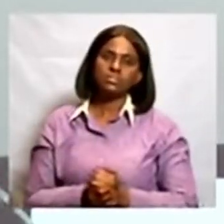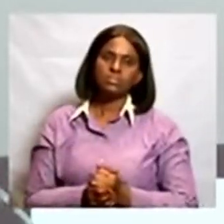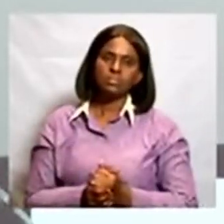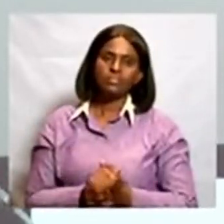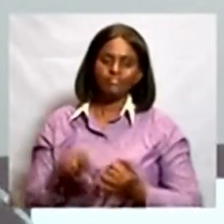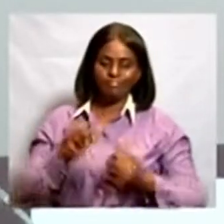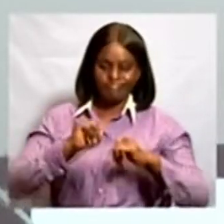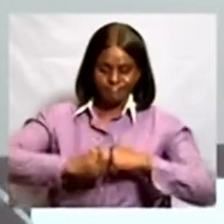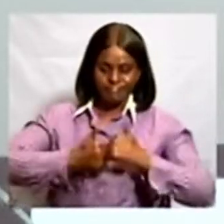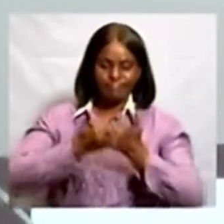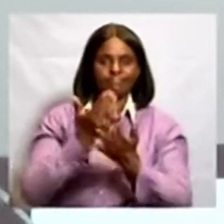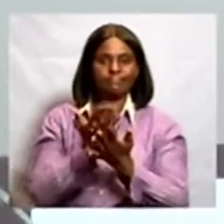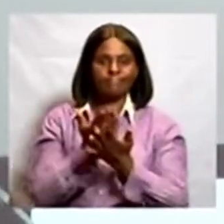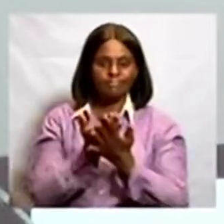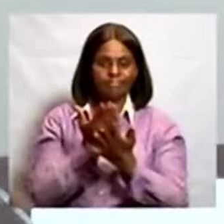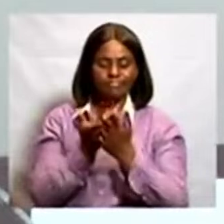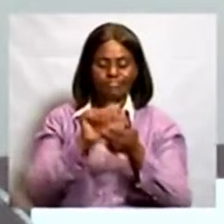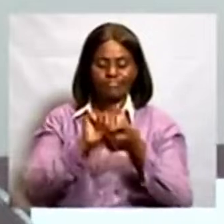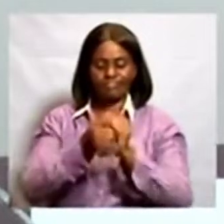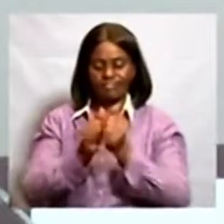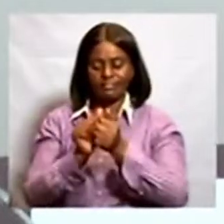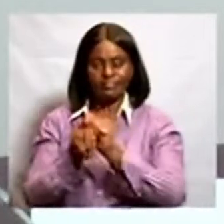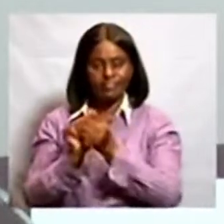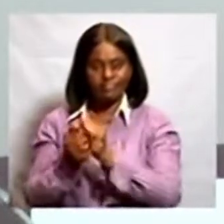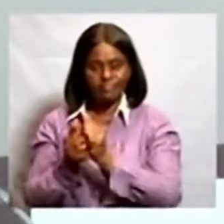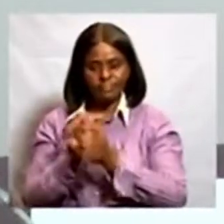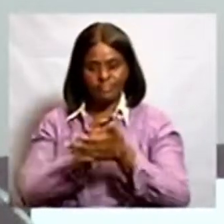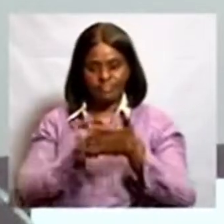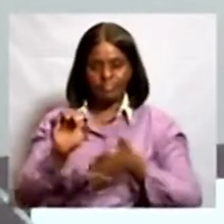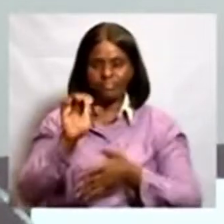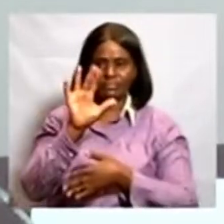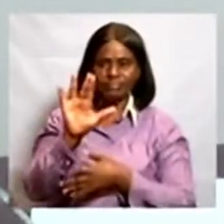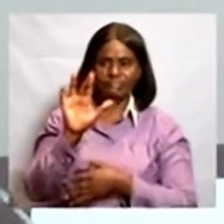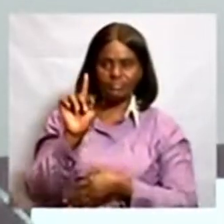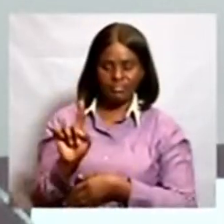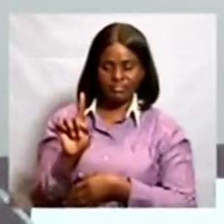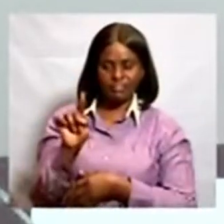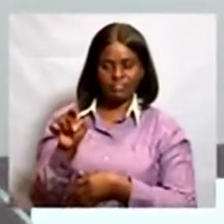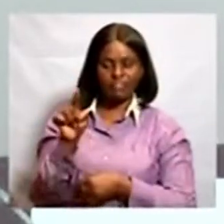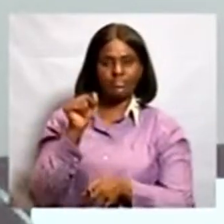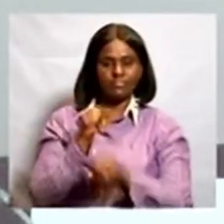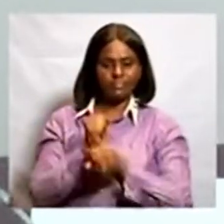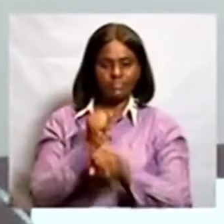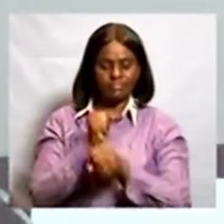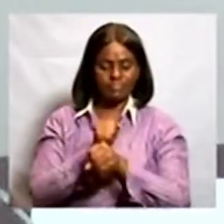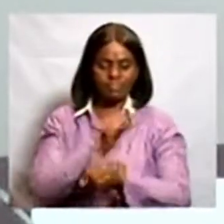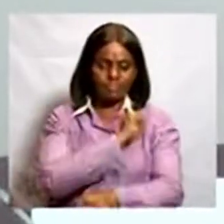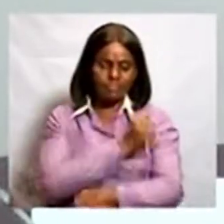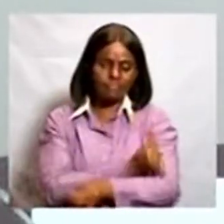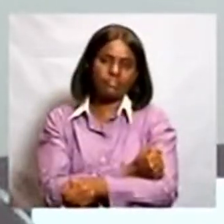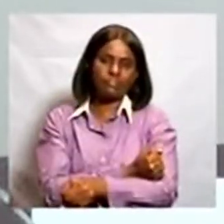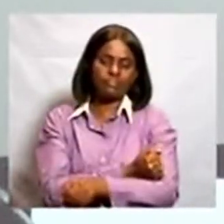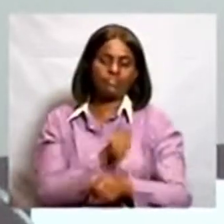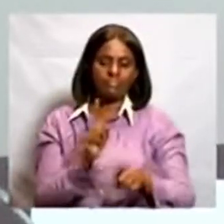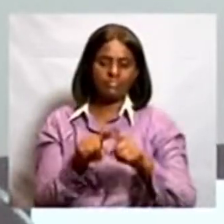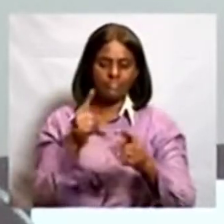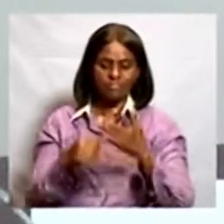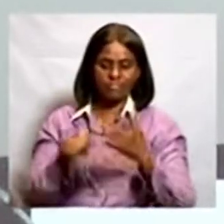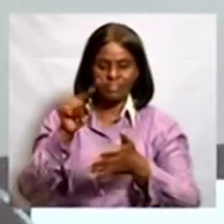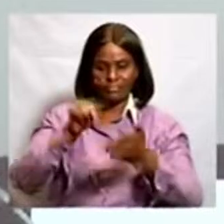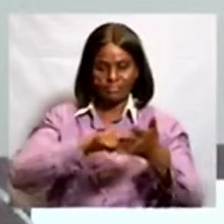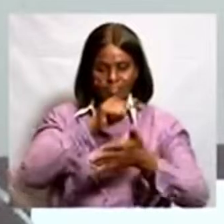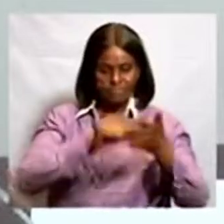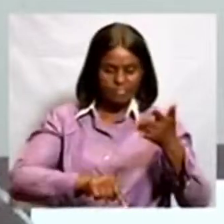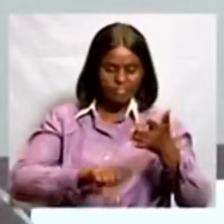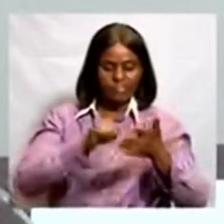we propose an amendment to clause 5.1 on the functions of the authority by the deletion